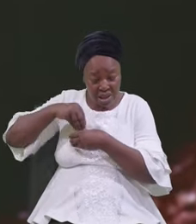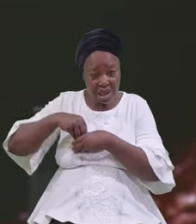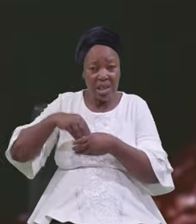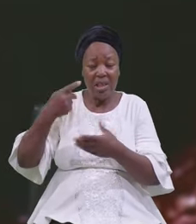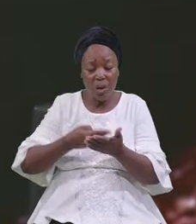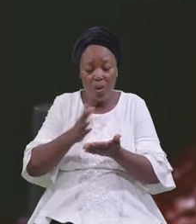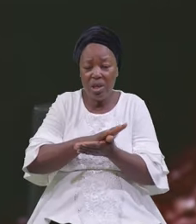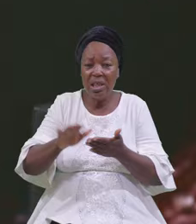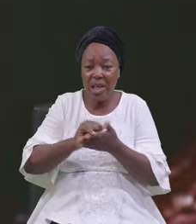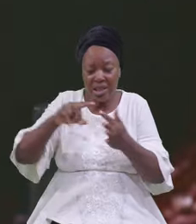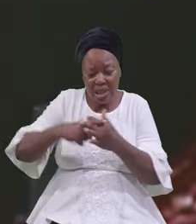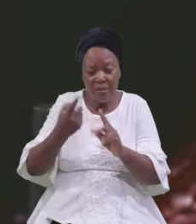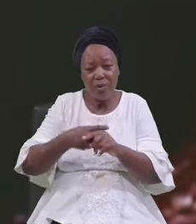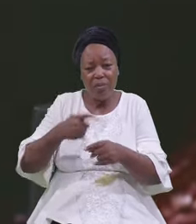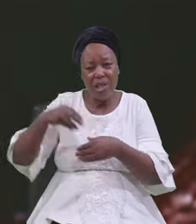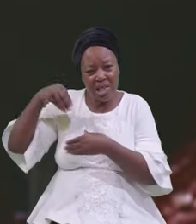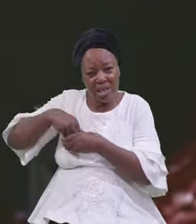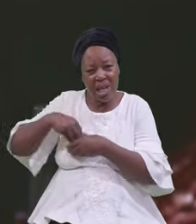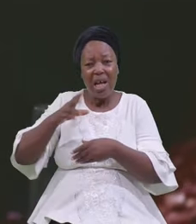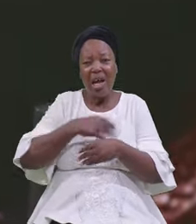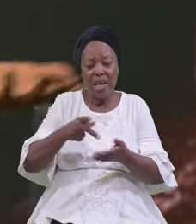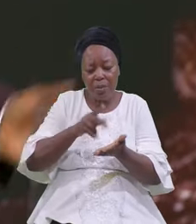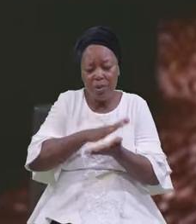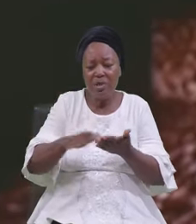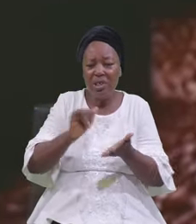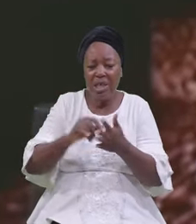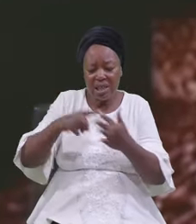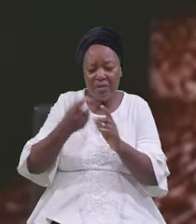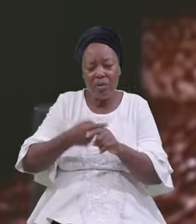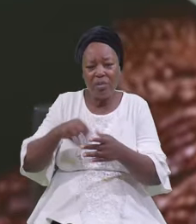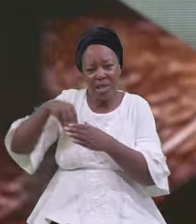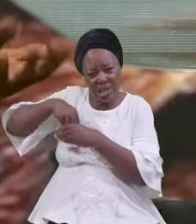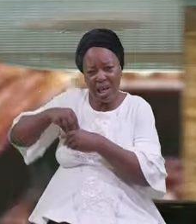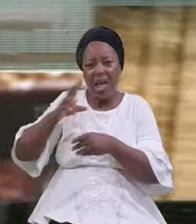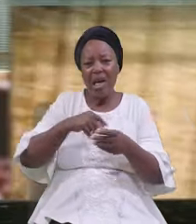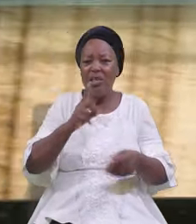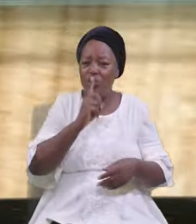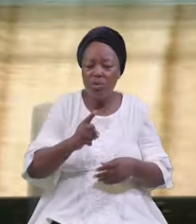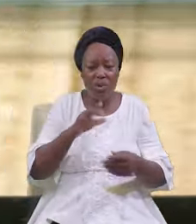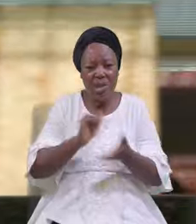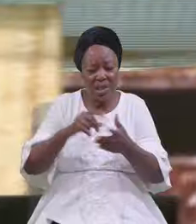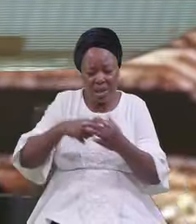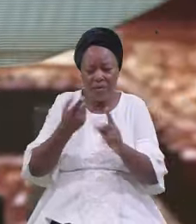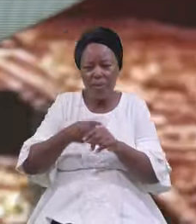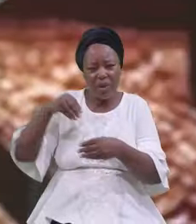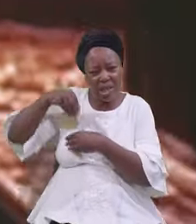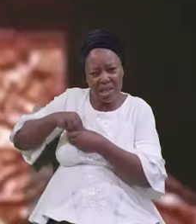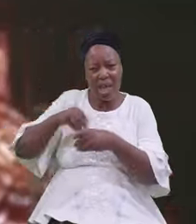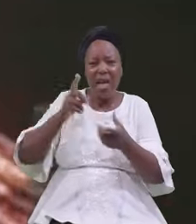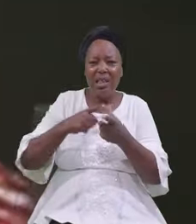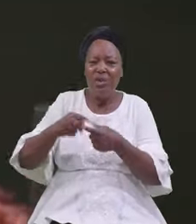the purity that starts on the inside, and the genuineness that starts on the inside, you'll carry